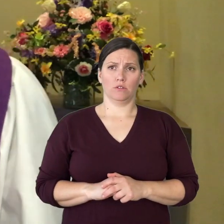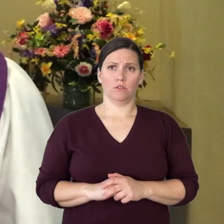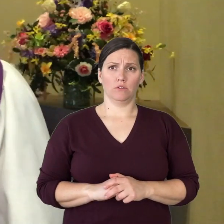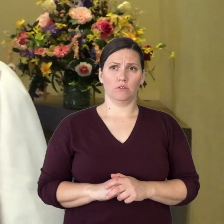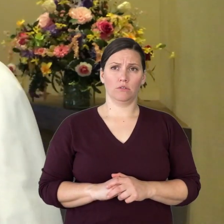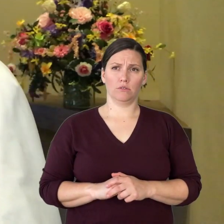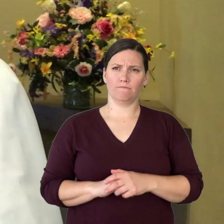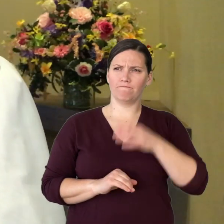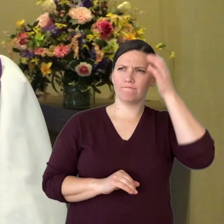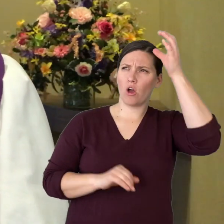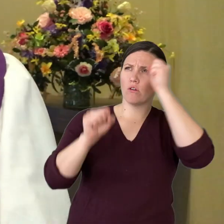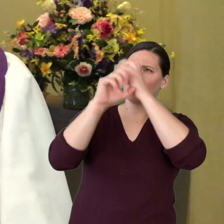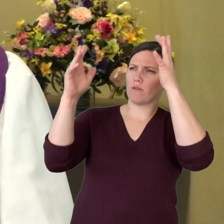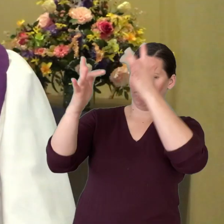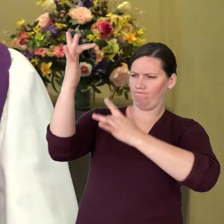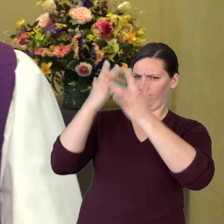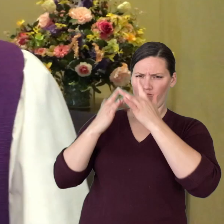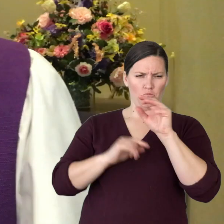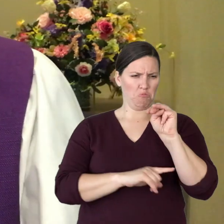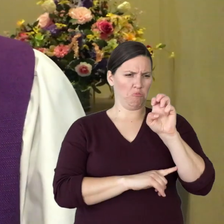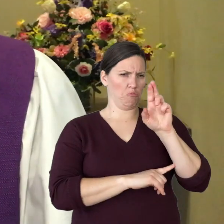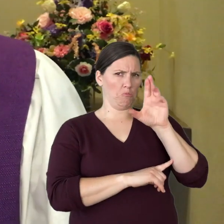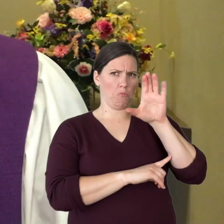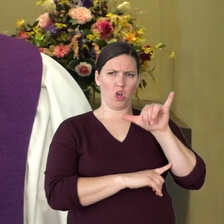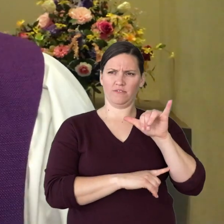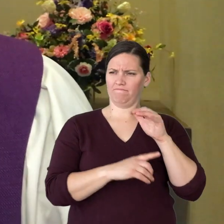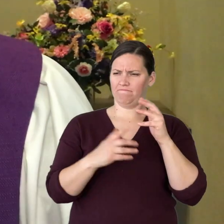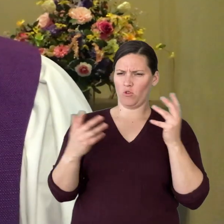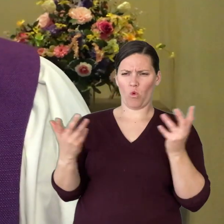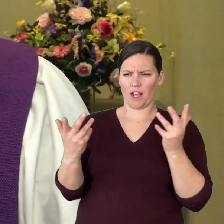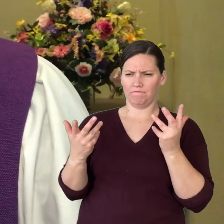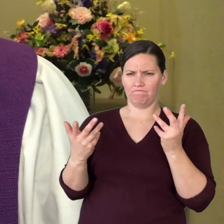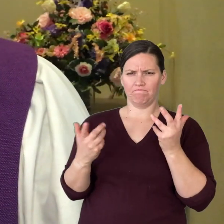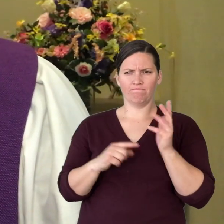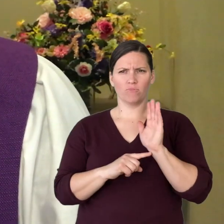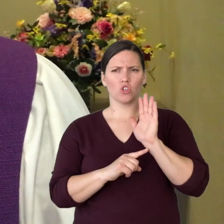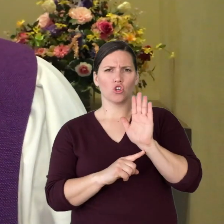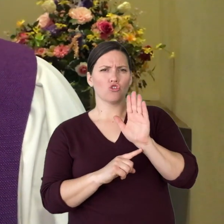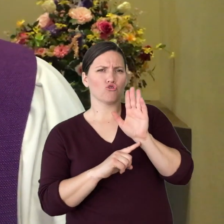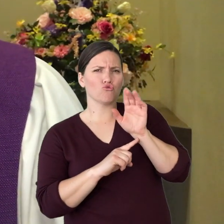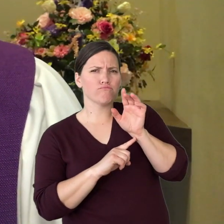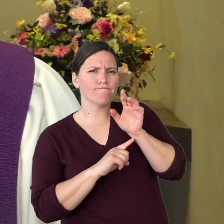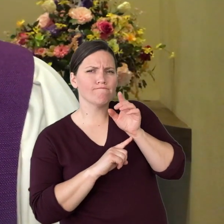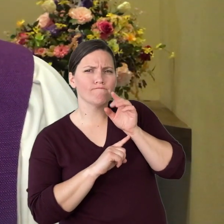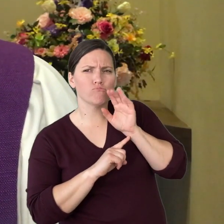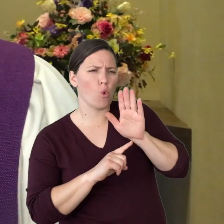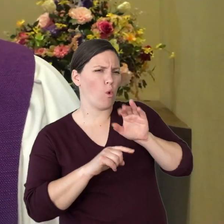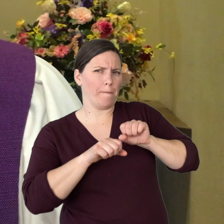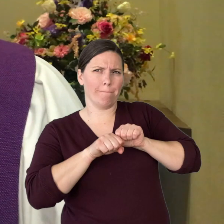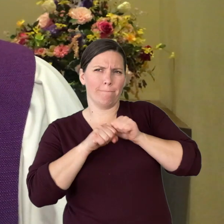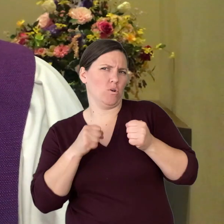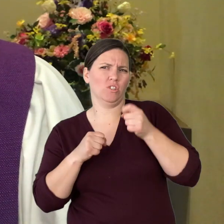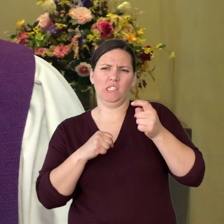The idea of mercy is that you're broken and you're empty,